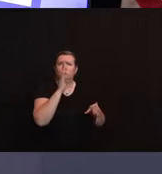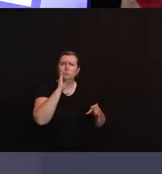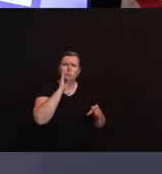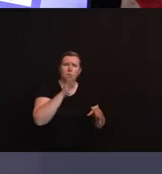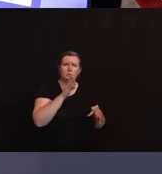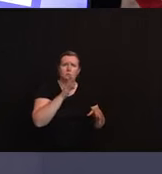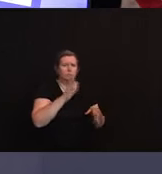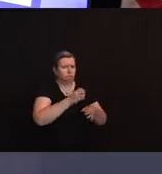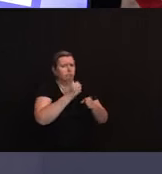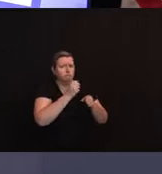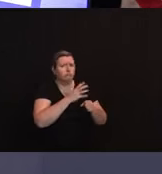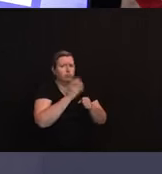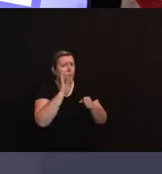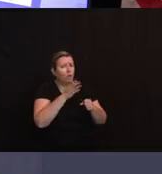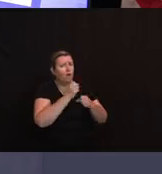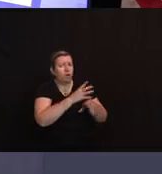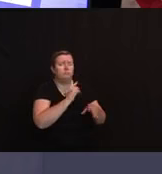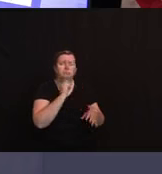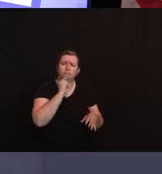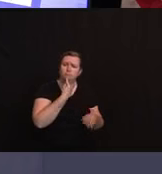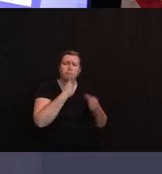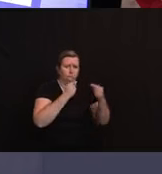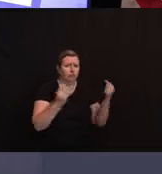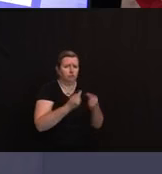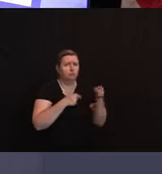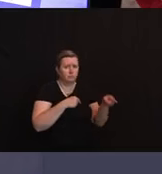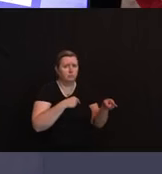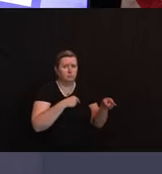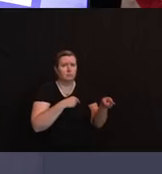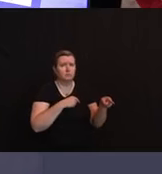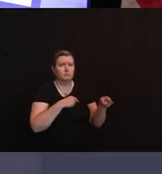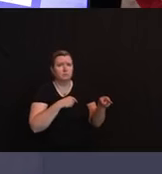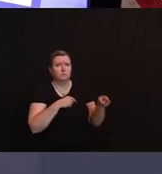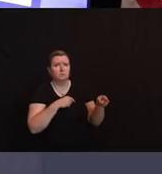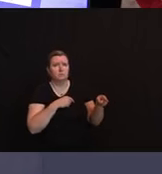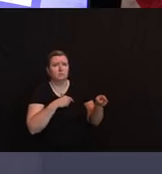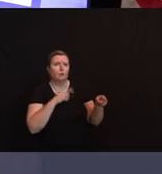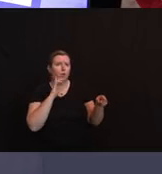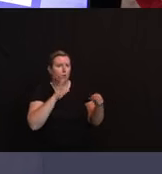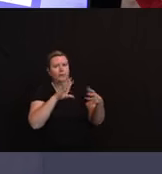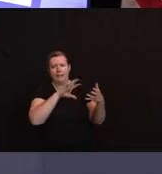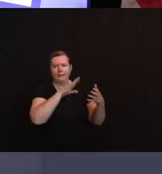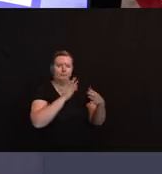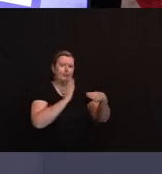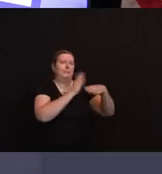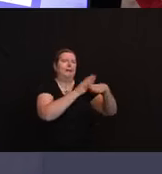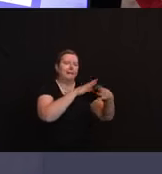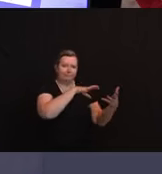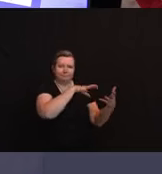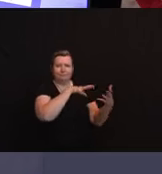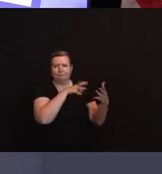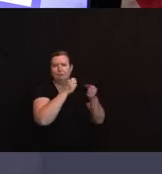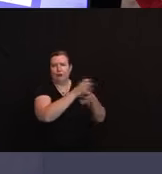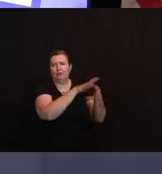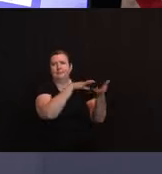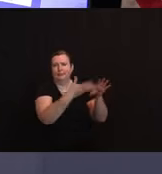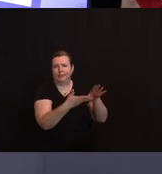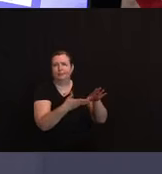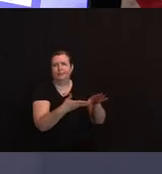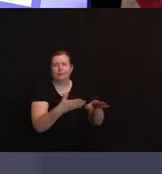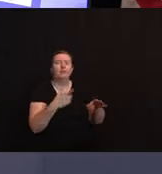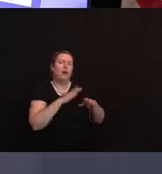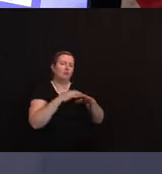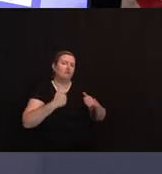injury, harm, impairment, or death to a resident. These complaints must be responded to